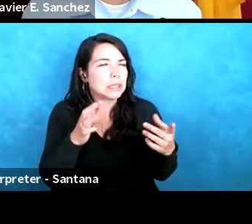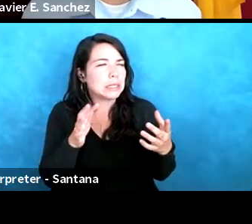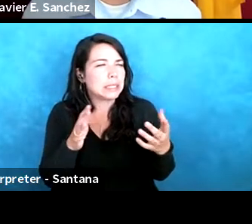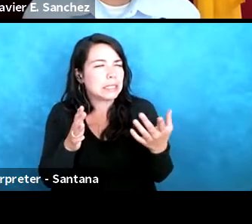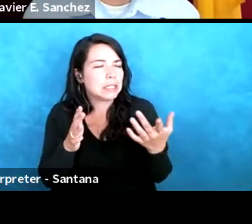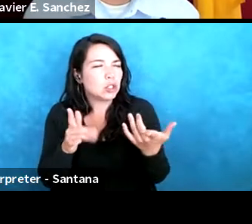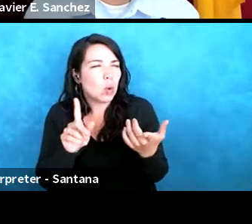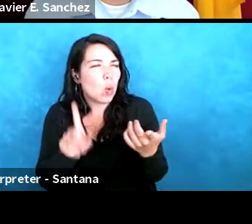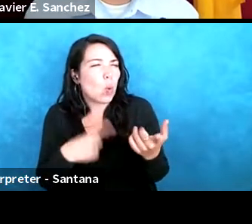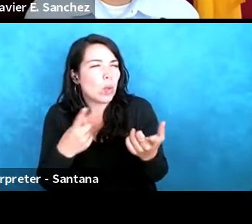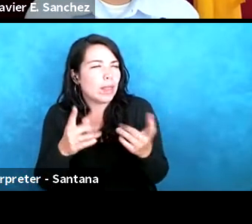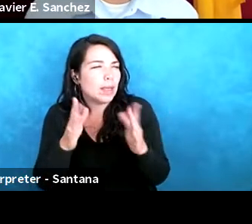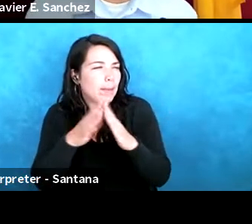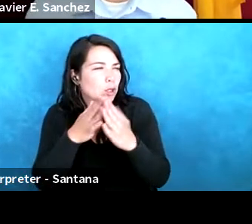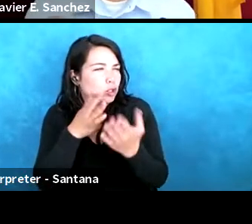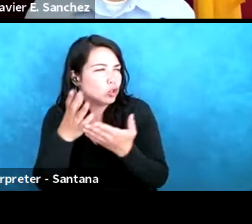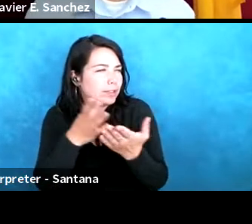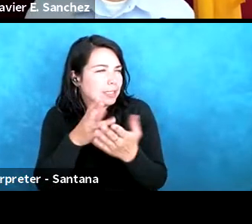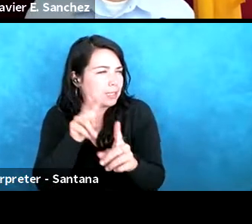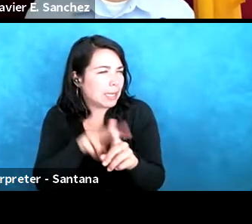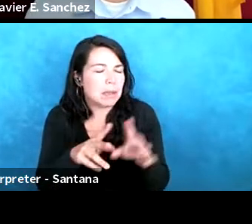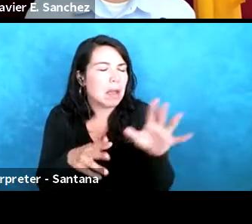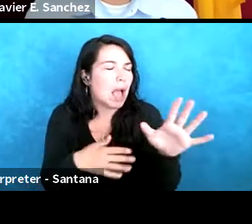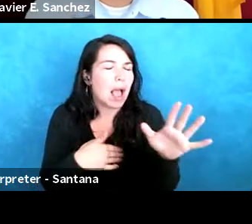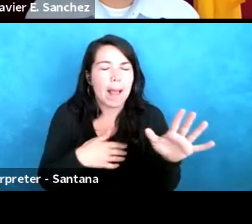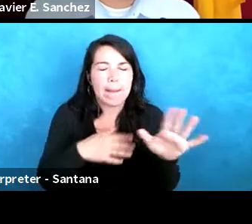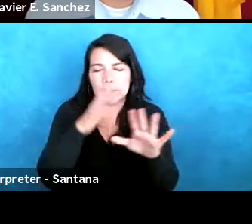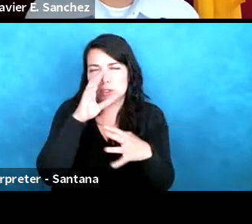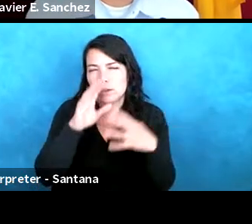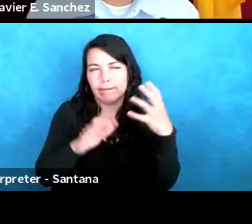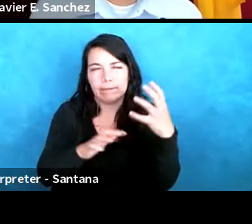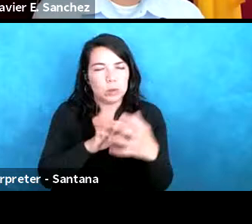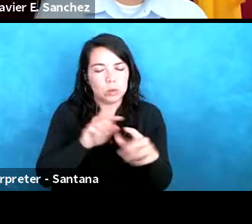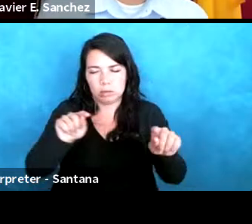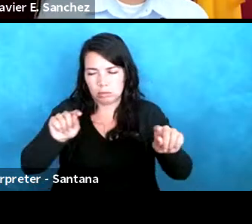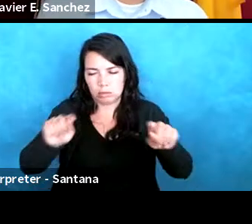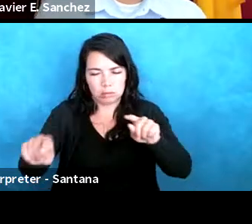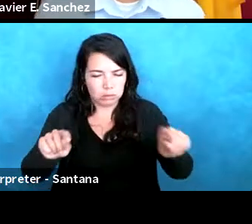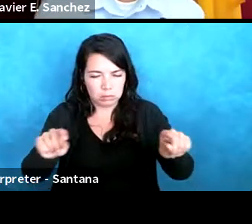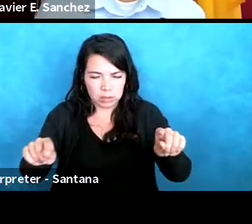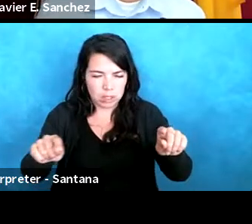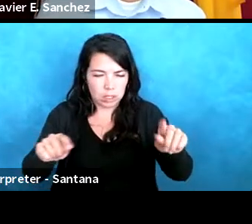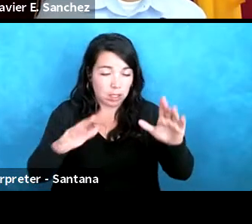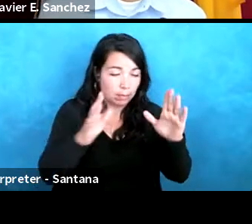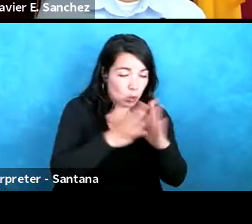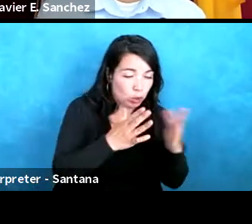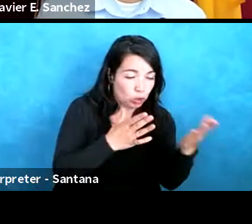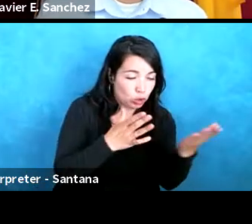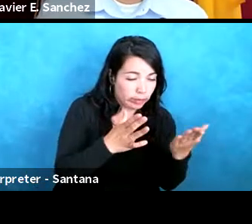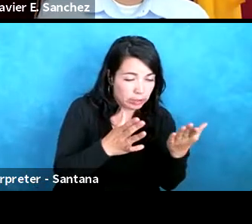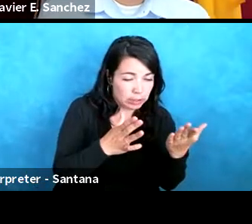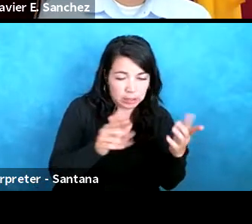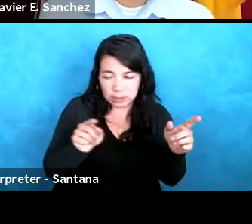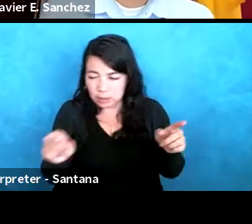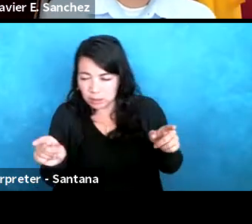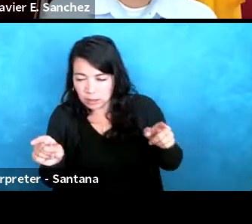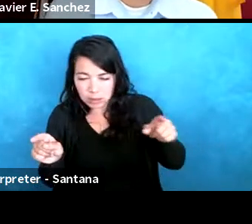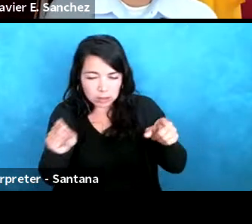did. You did. So then what is the distinction between the two, and when would a judge choose one over the